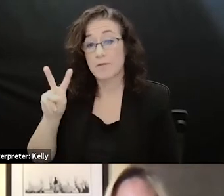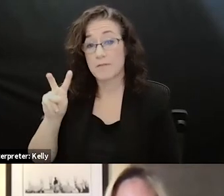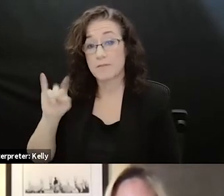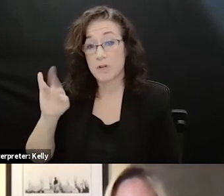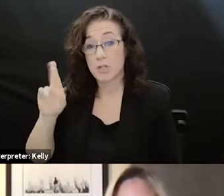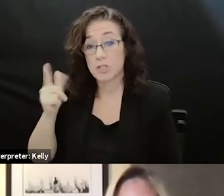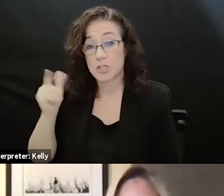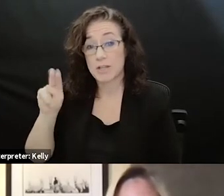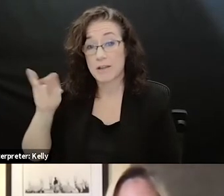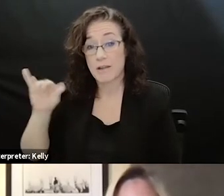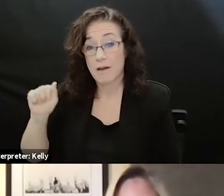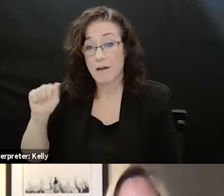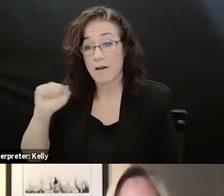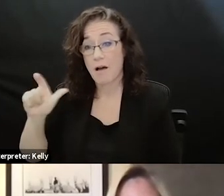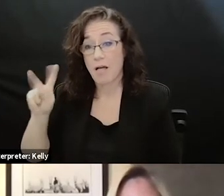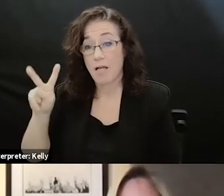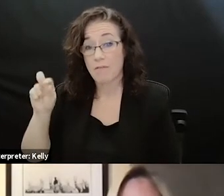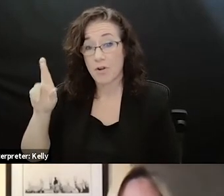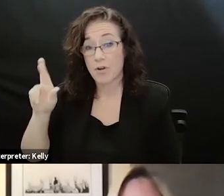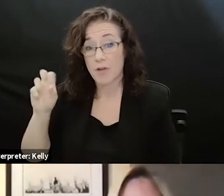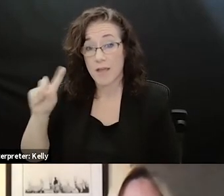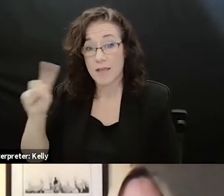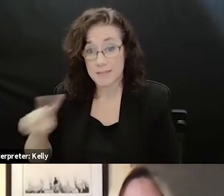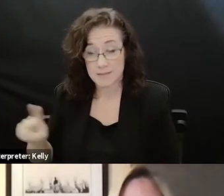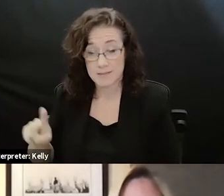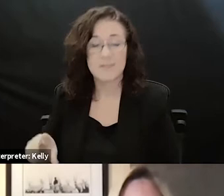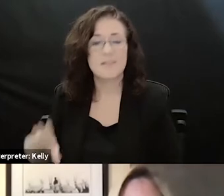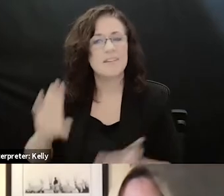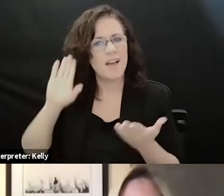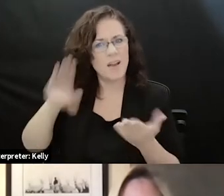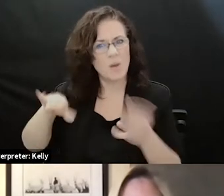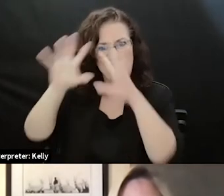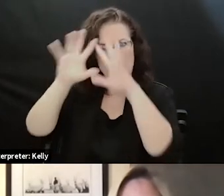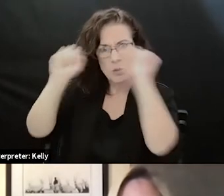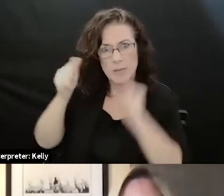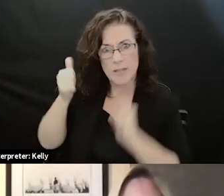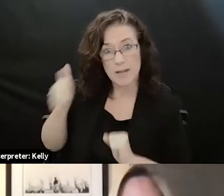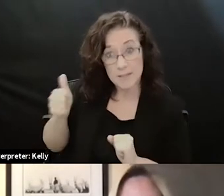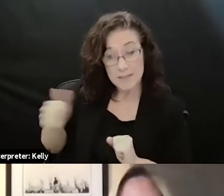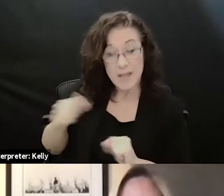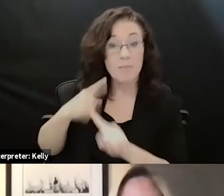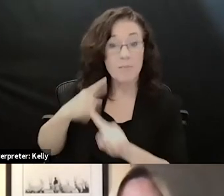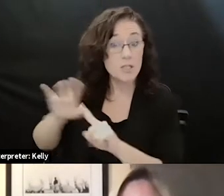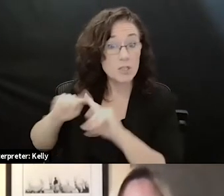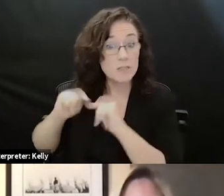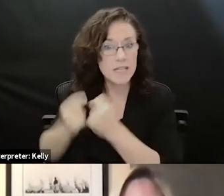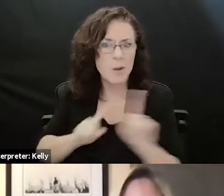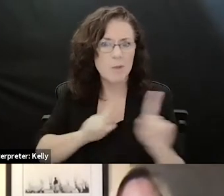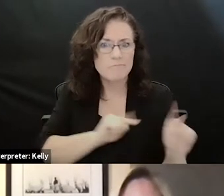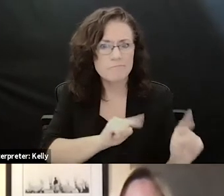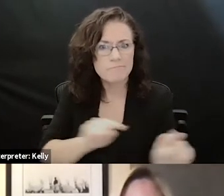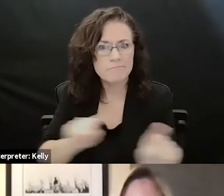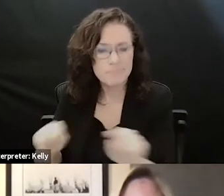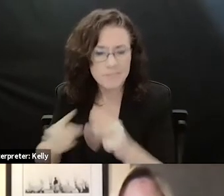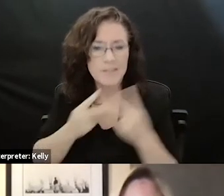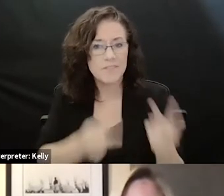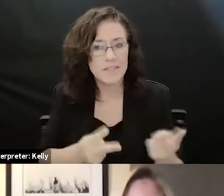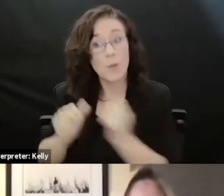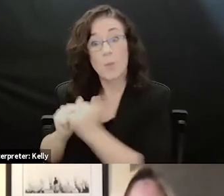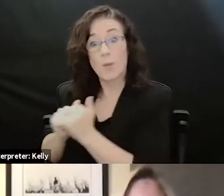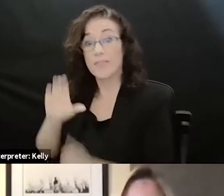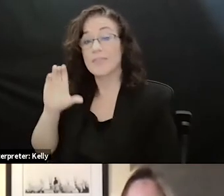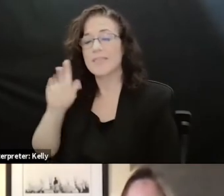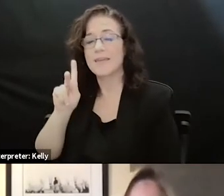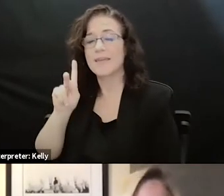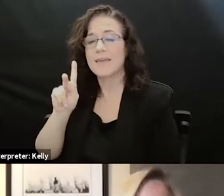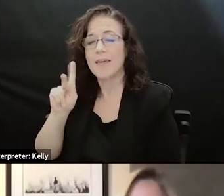to hear from teachers directly as i know uh superintendent maldonado and her team are doing once a week with karen mcbride and that's such a valuable thing to